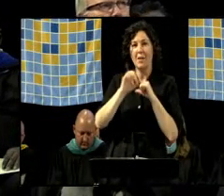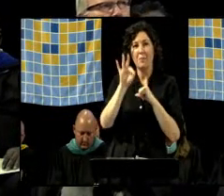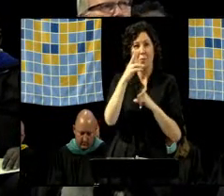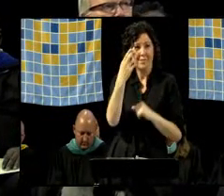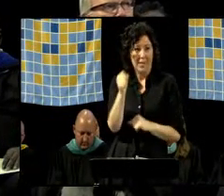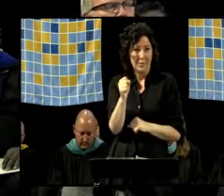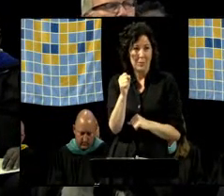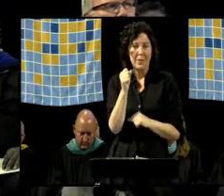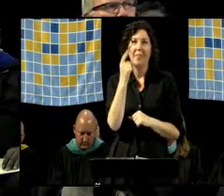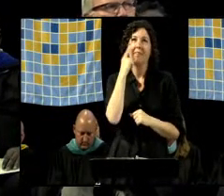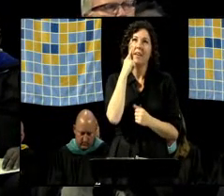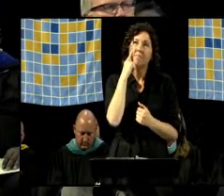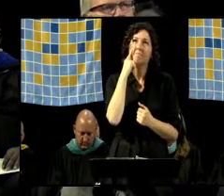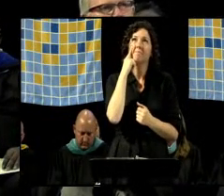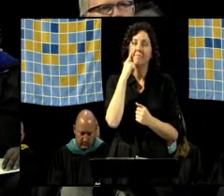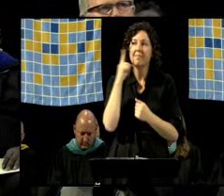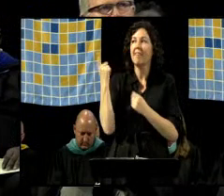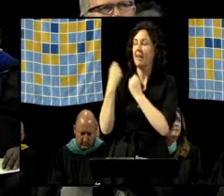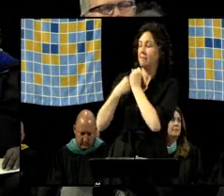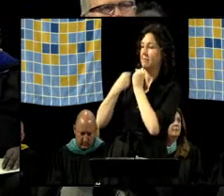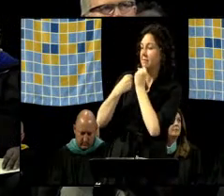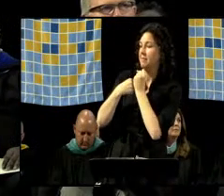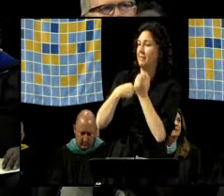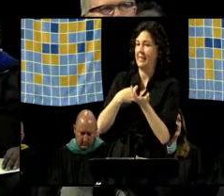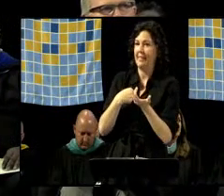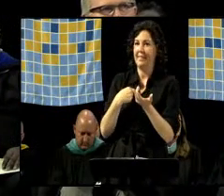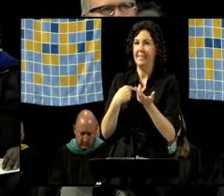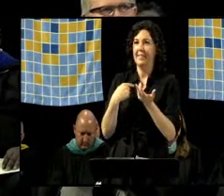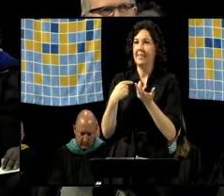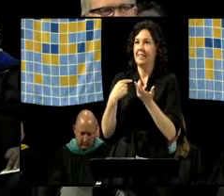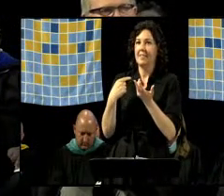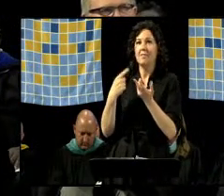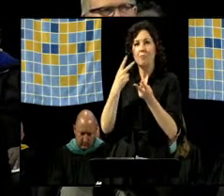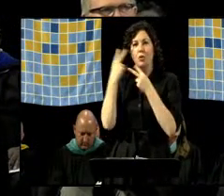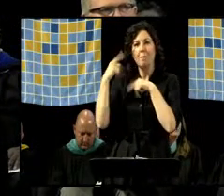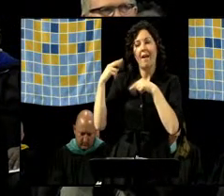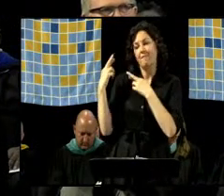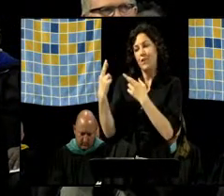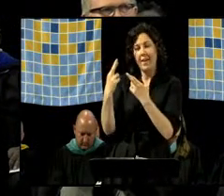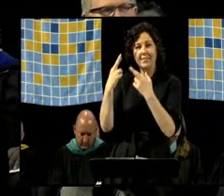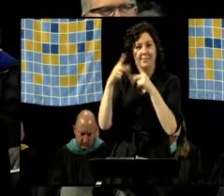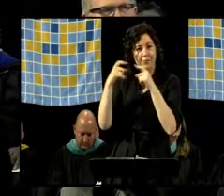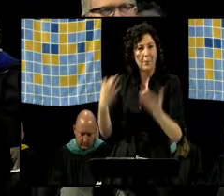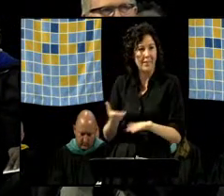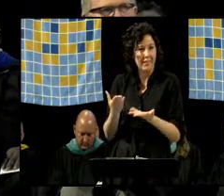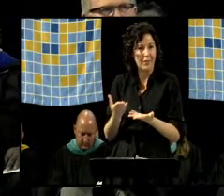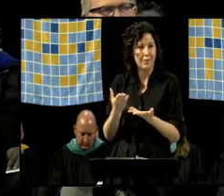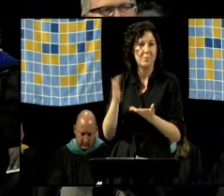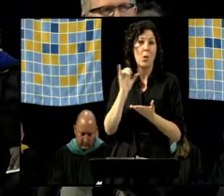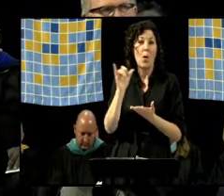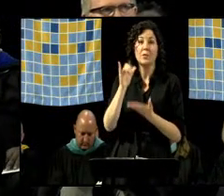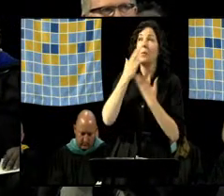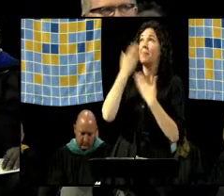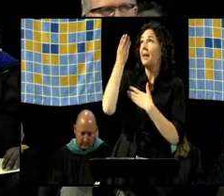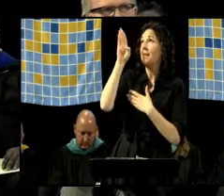on. Lastly, I thank God for creating each of you and can't wait to see how He uses you for His